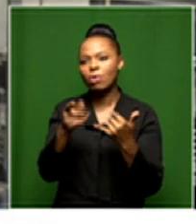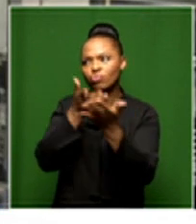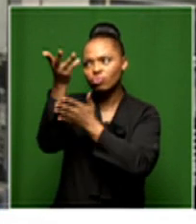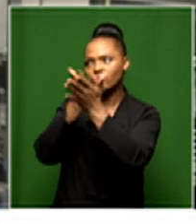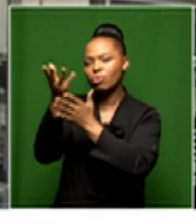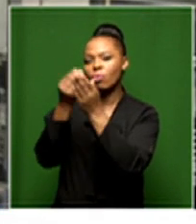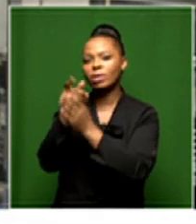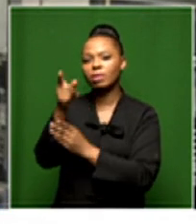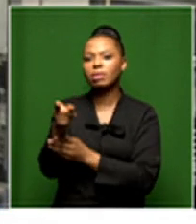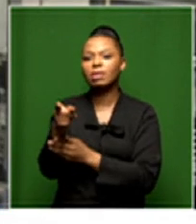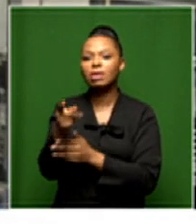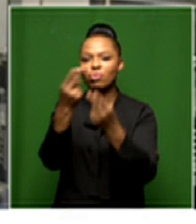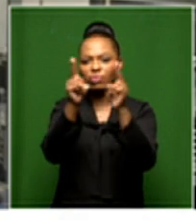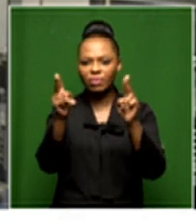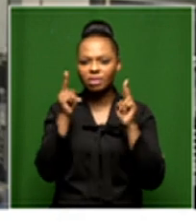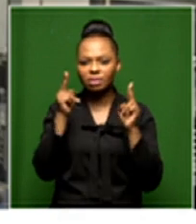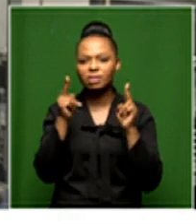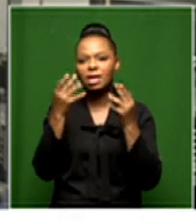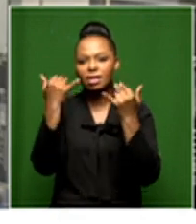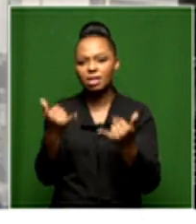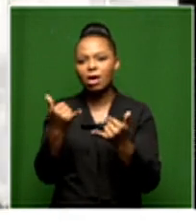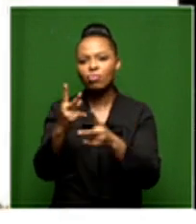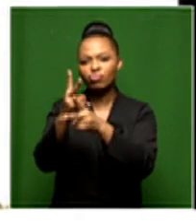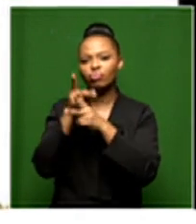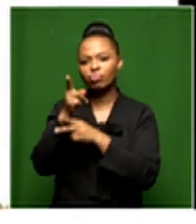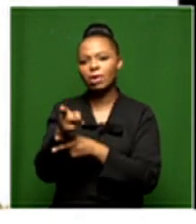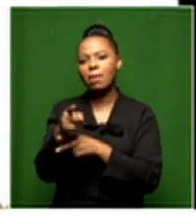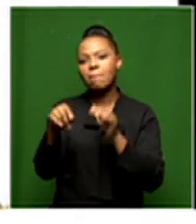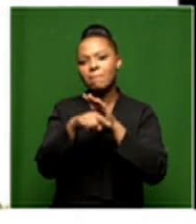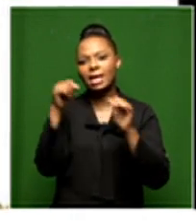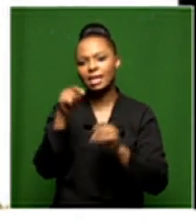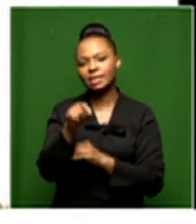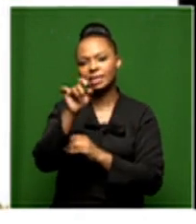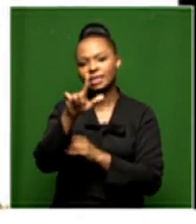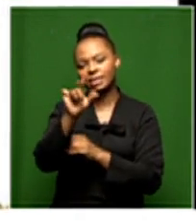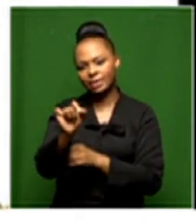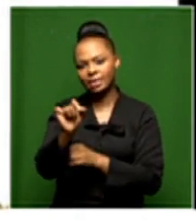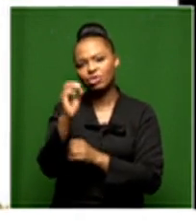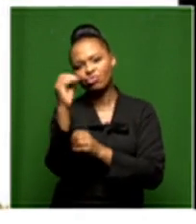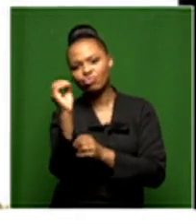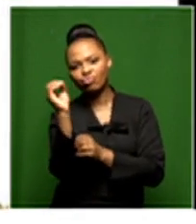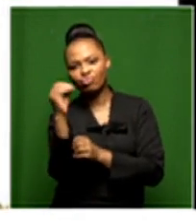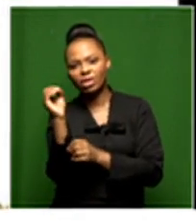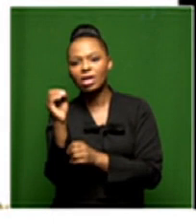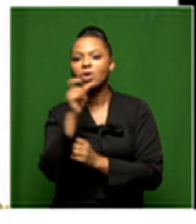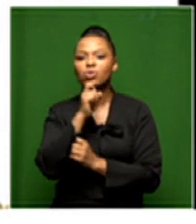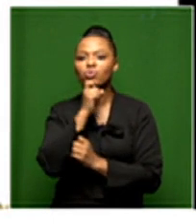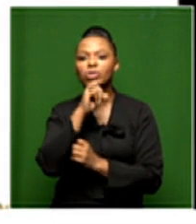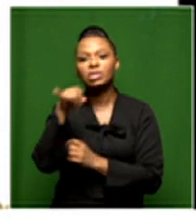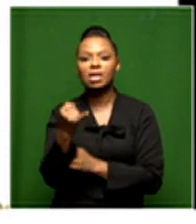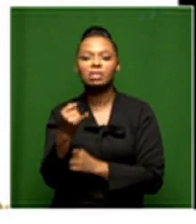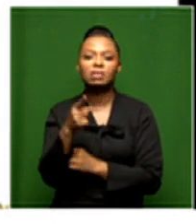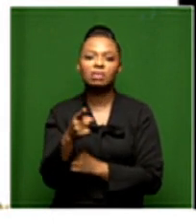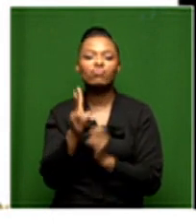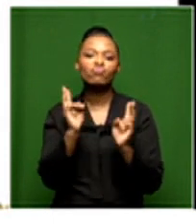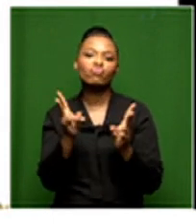to loan us these minus 70 degree freezers, which we can then use temporarily to store the Pfizer